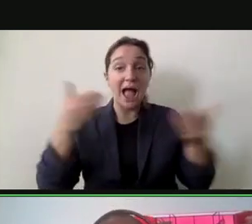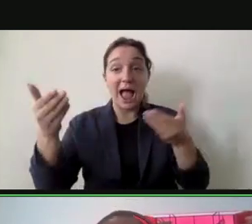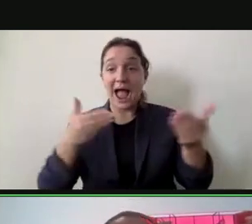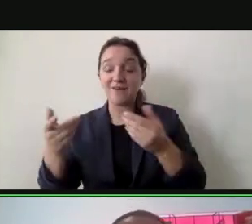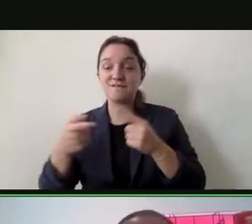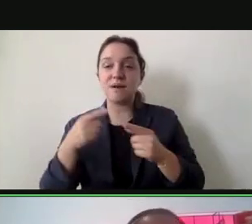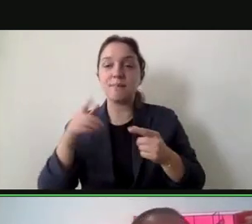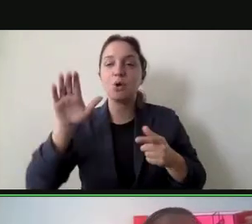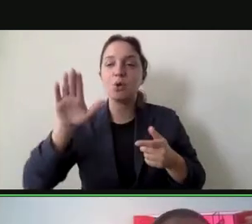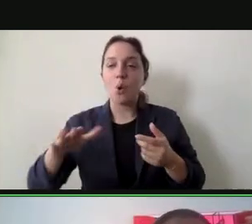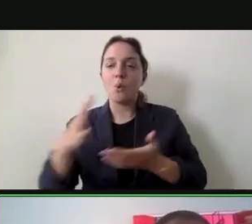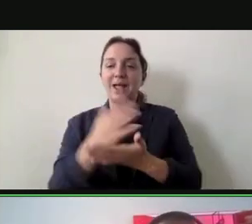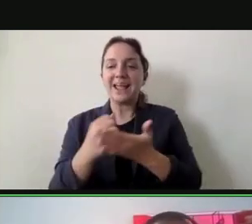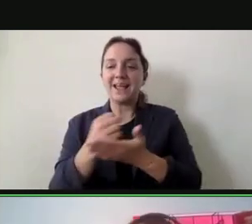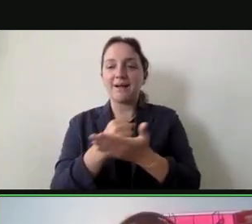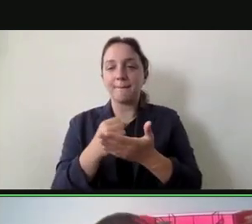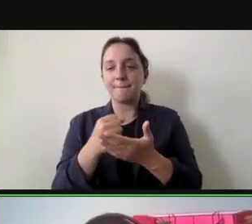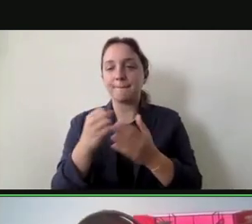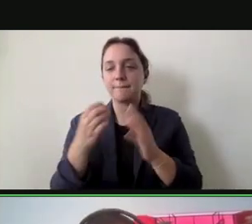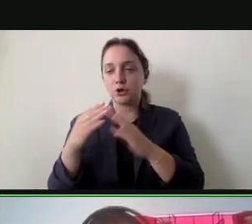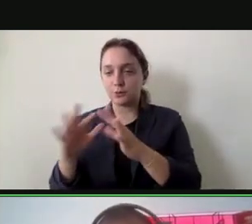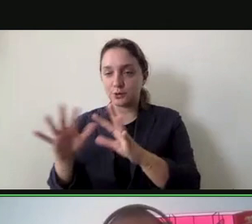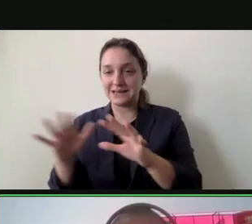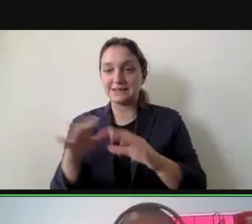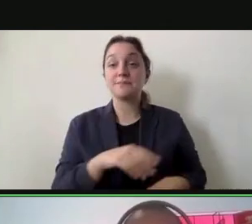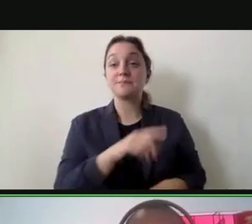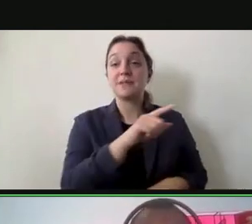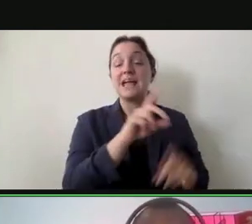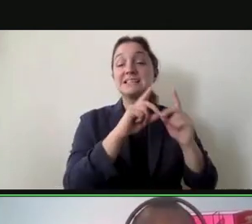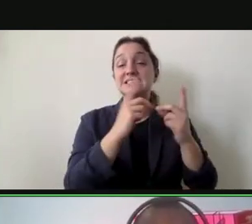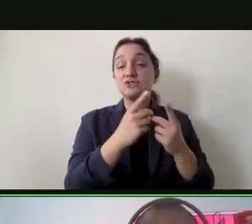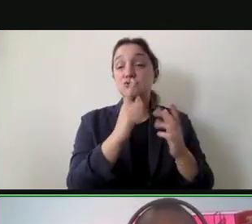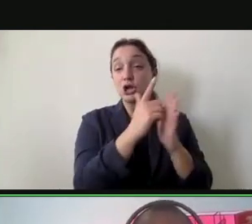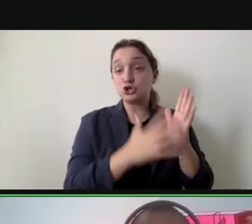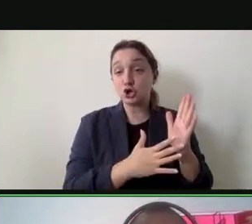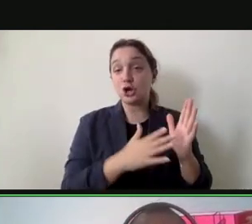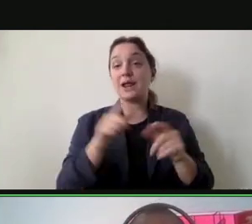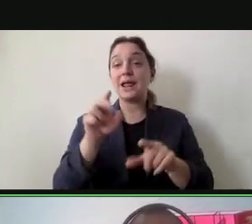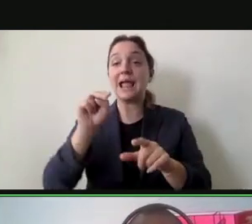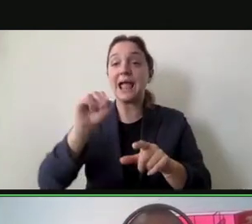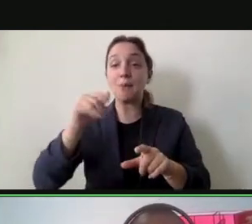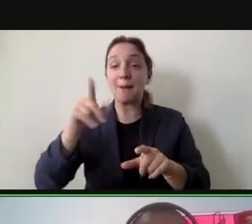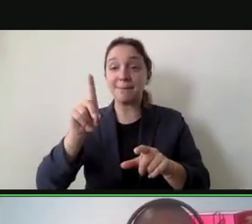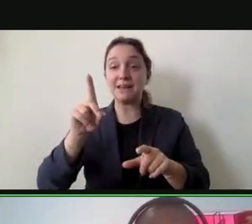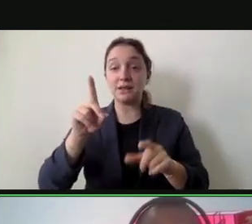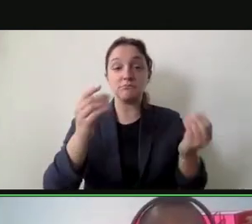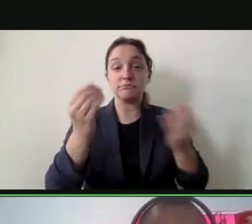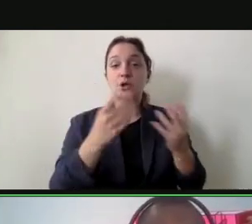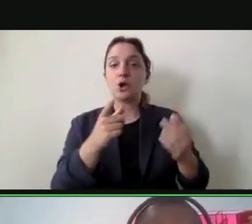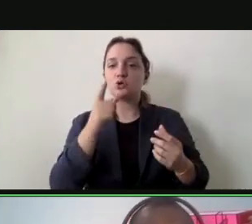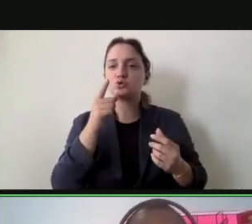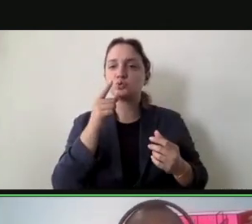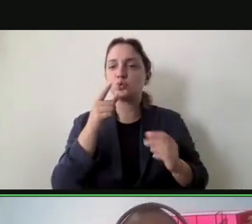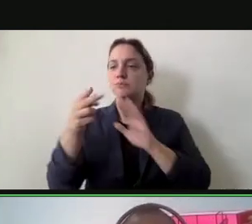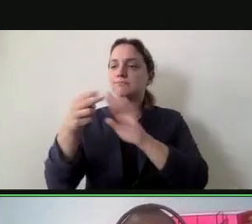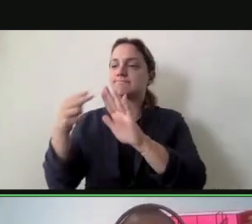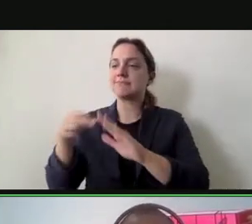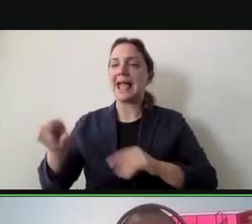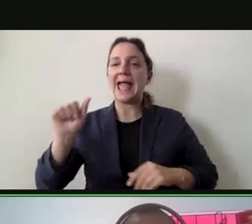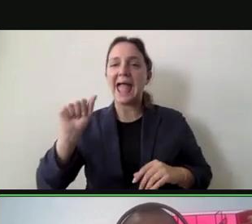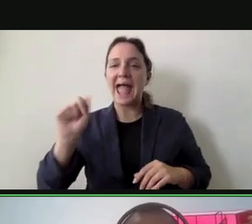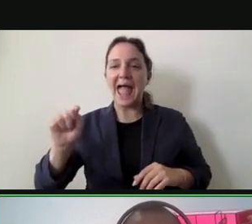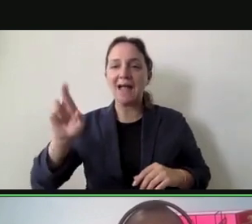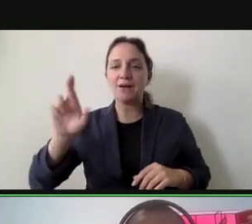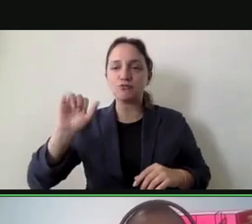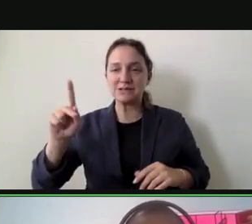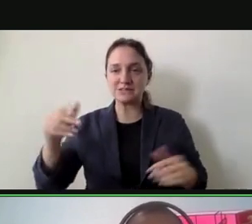attorney and the NYPD have given us a list of at-risk young people who they believe are at risk